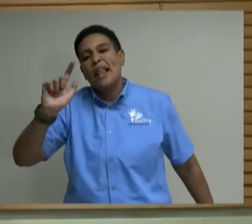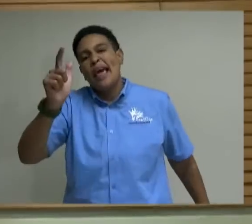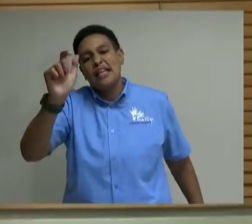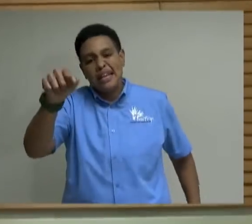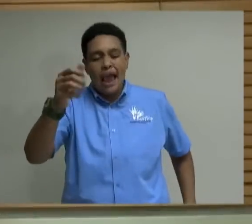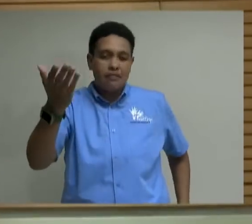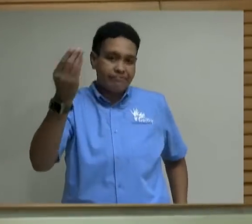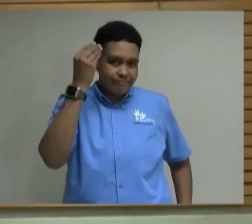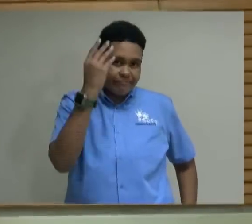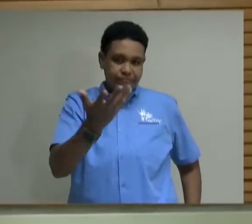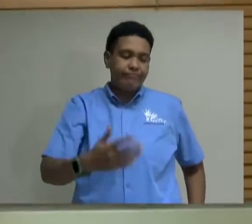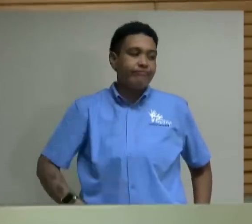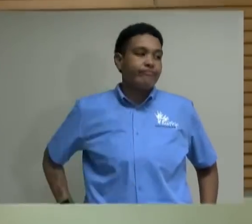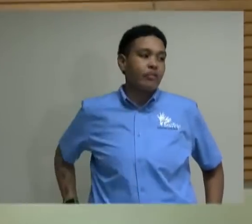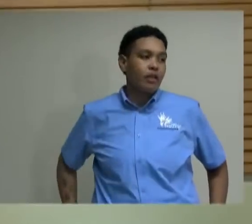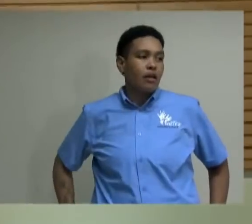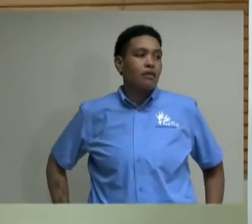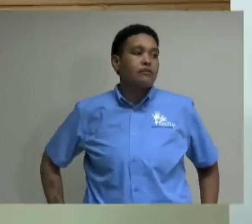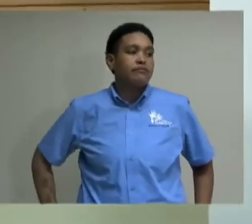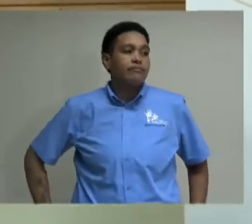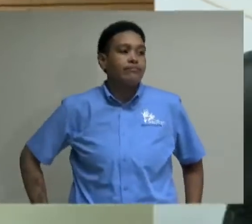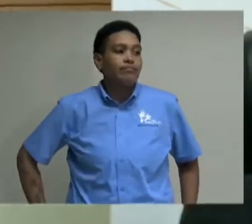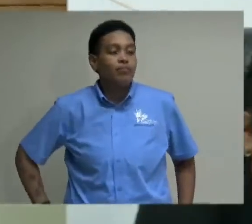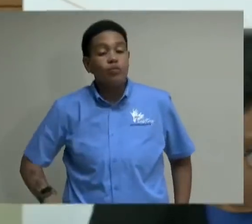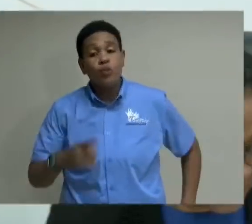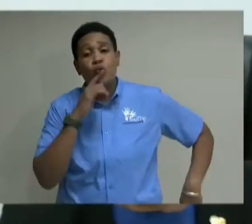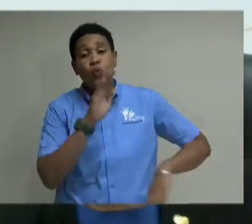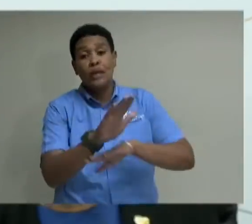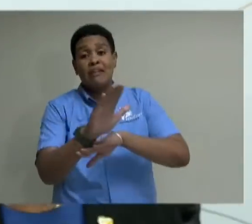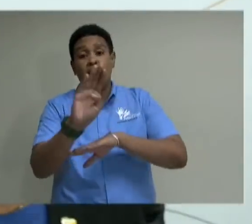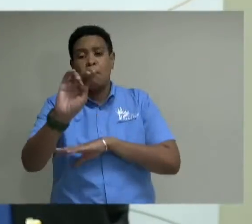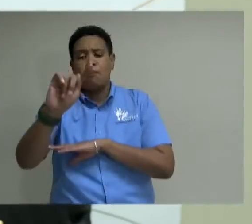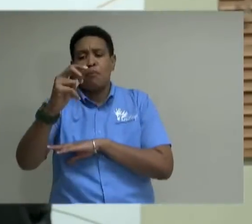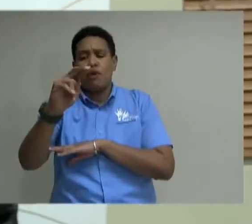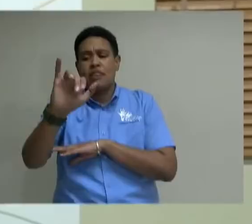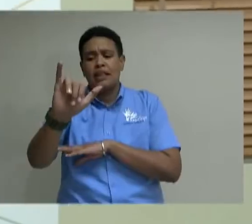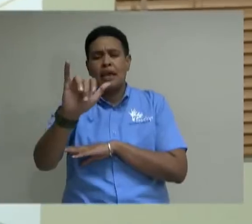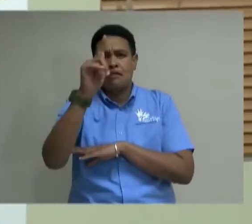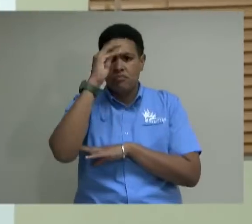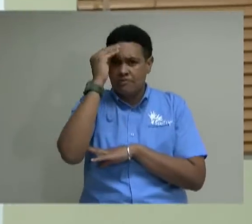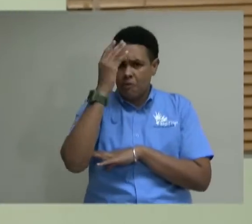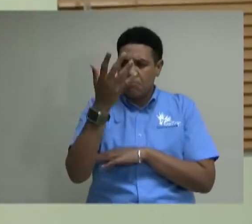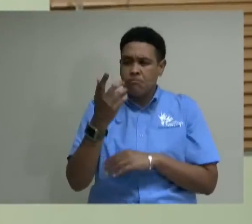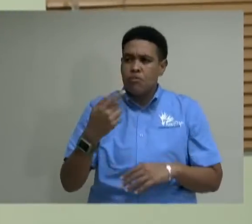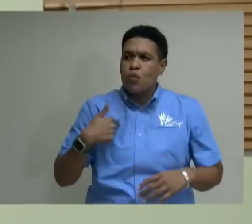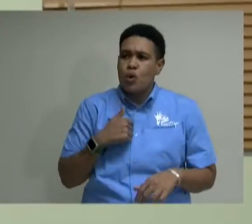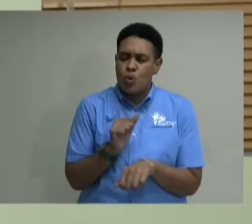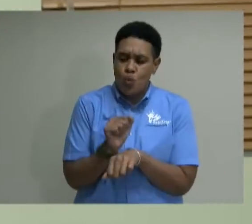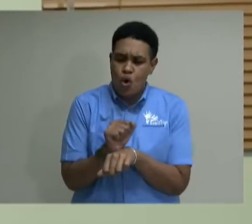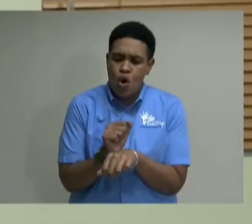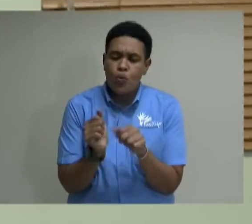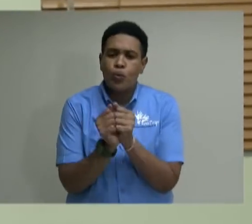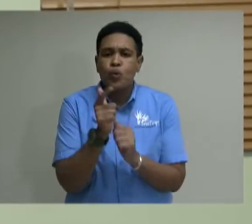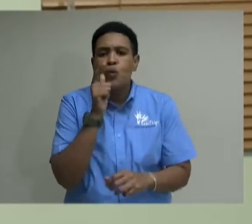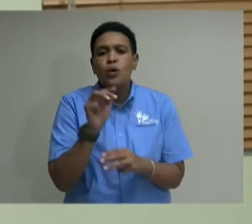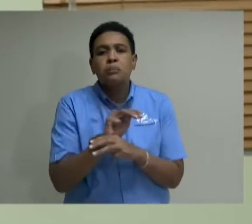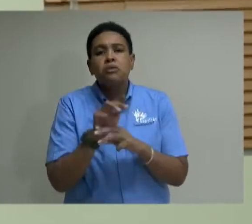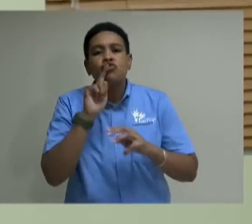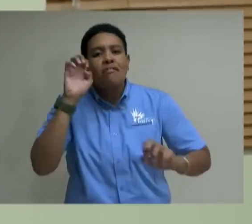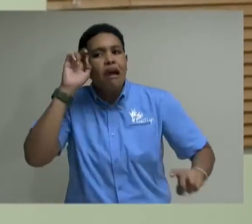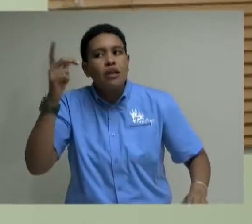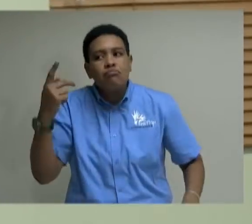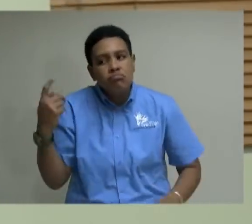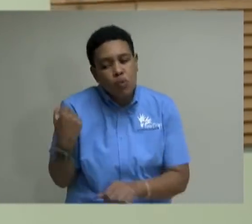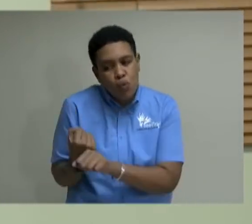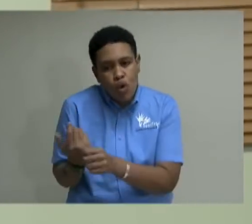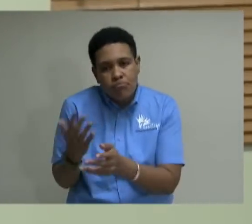week. CMO. Hi, good evening, Brittany. Well, we have been working with the Ministry of Education